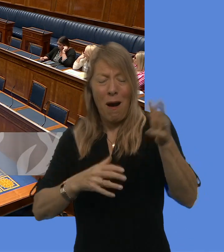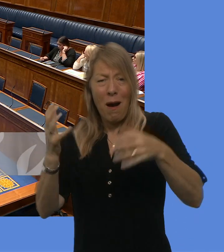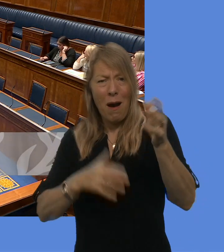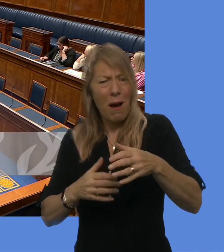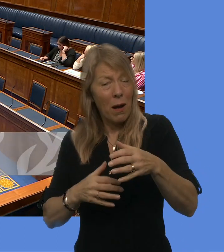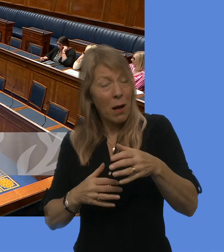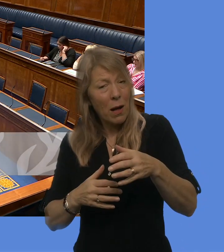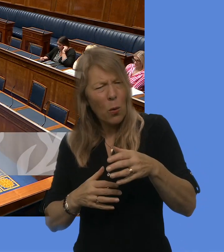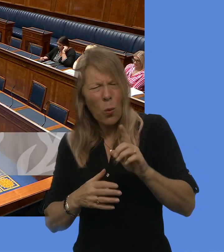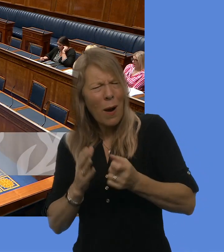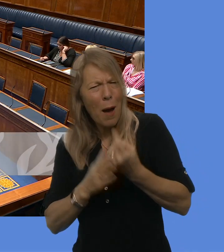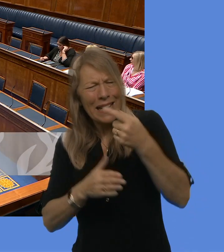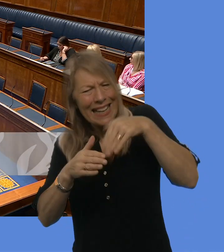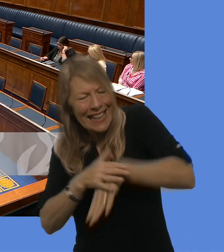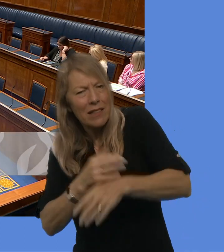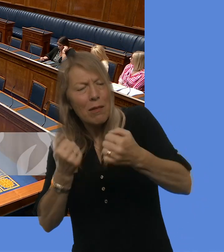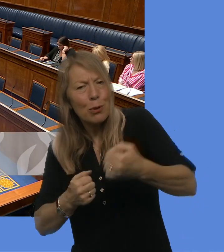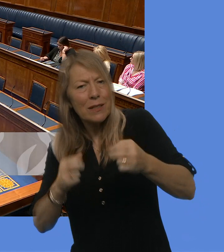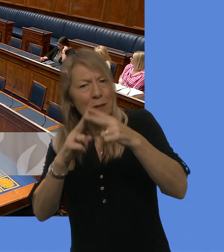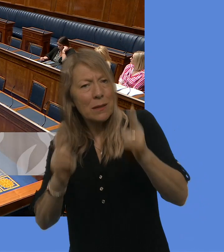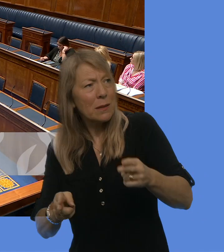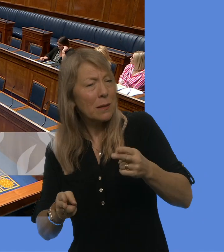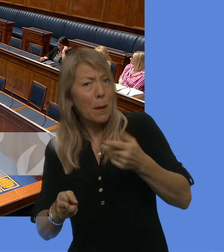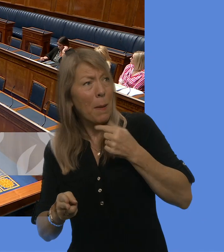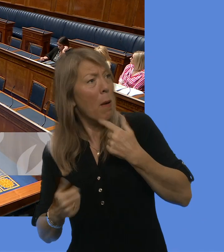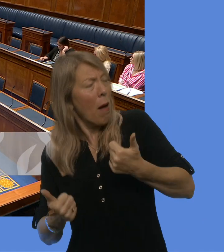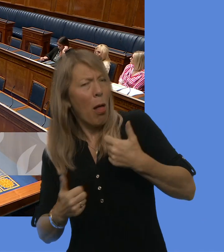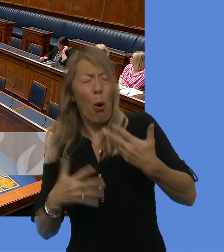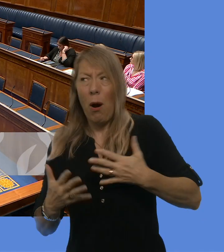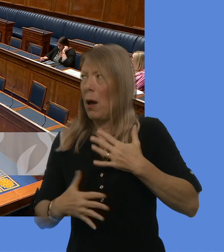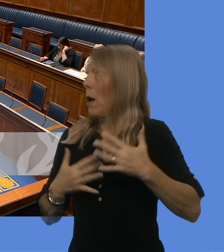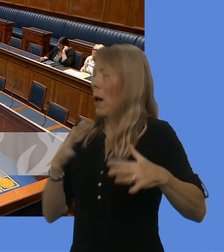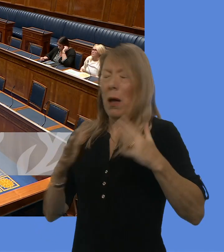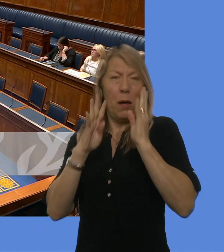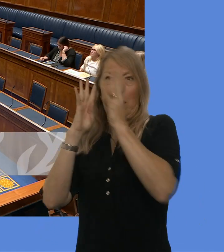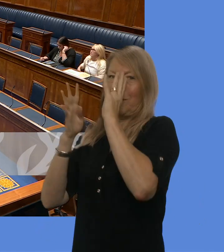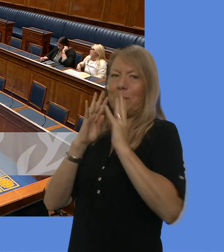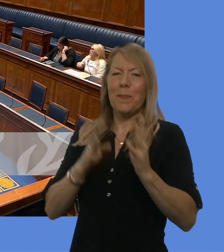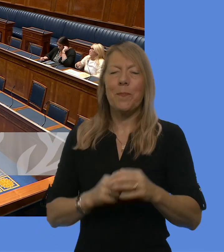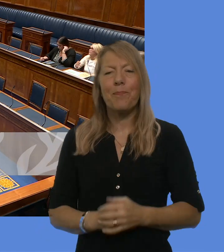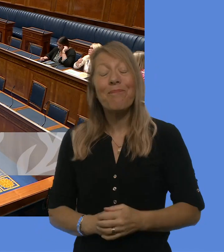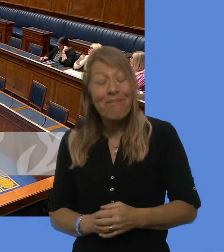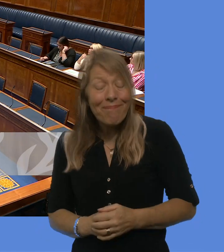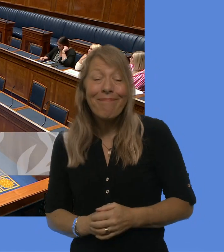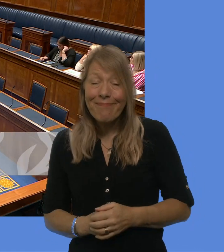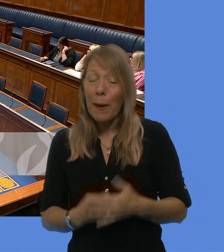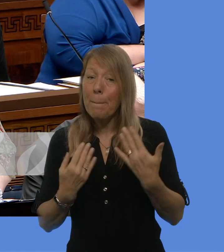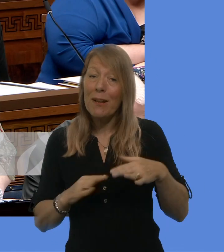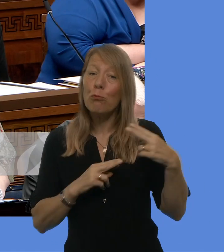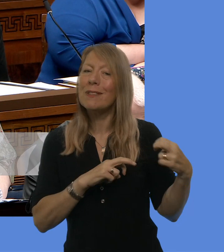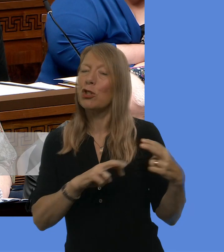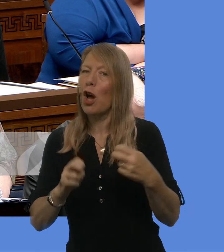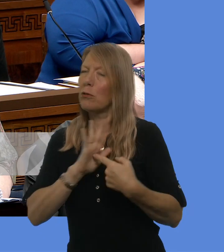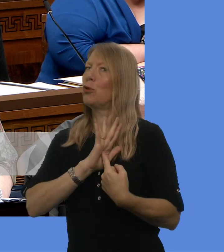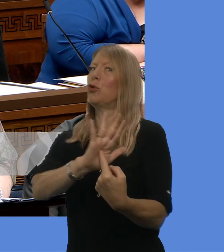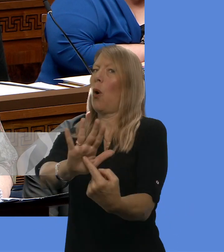us, and evidence demonstrates, that a high prison population generally results in an increase in tension within the prison setting. Managing